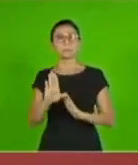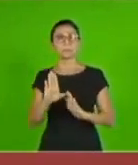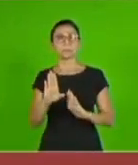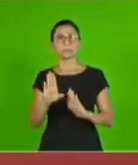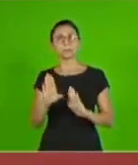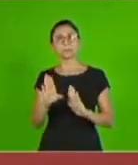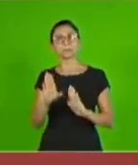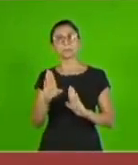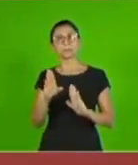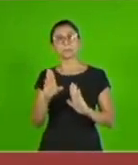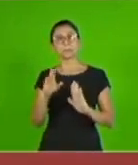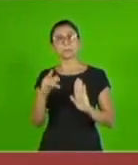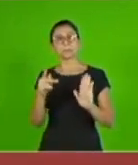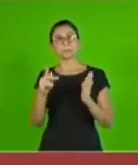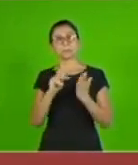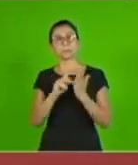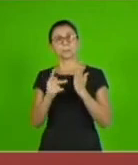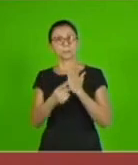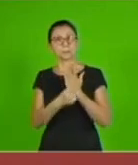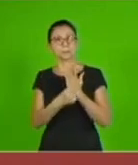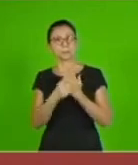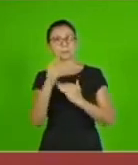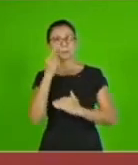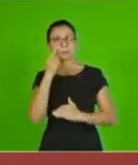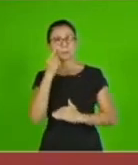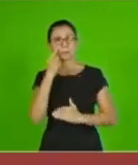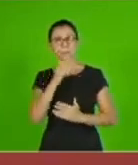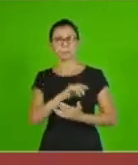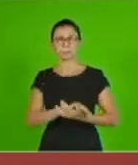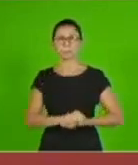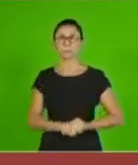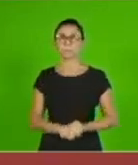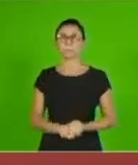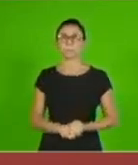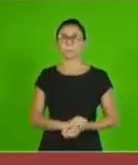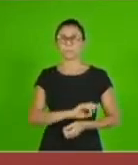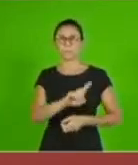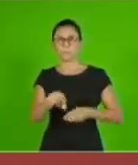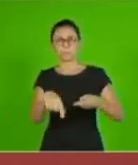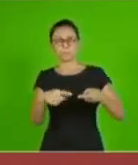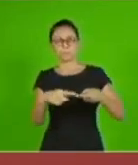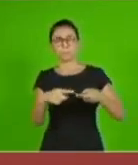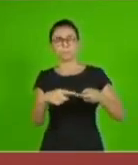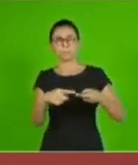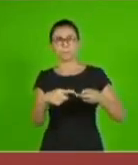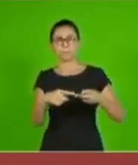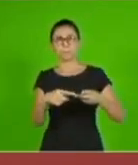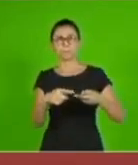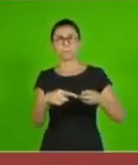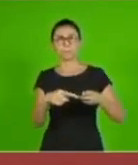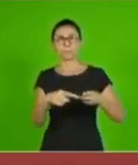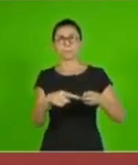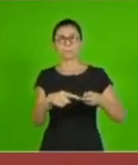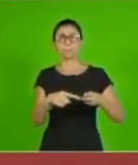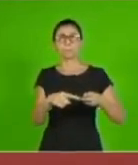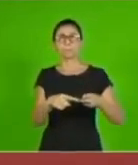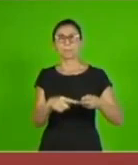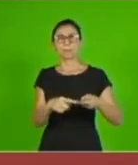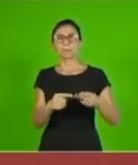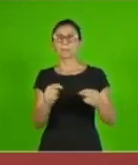And this is the center of this parable that we are going to be reading. This is the main aspect.